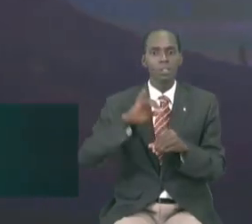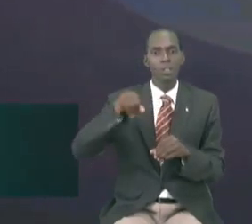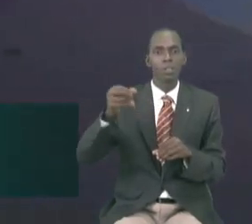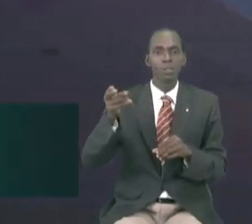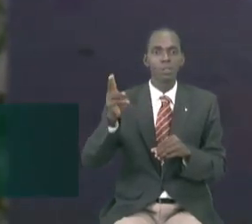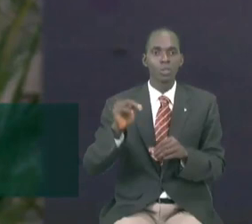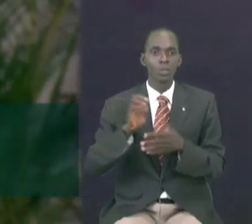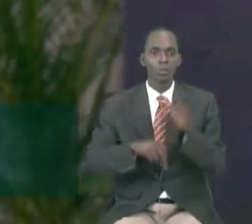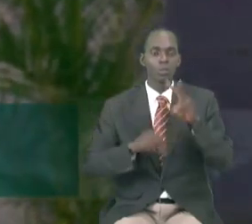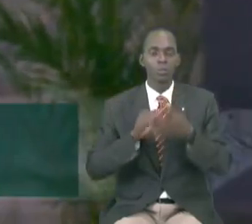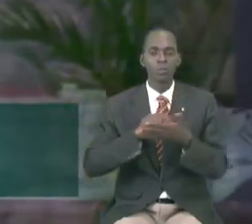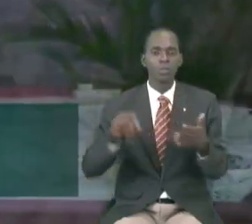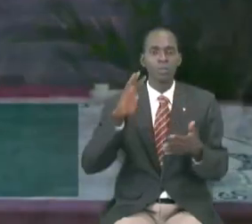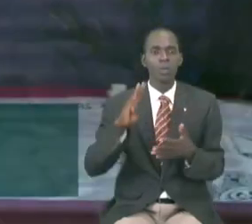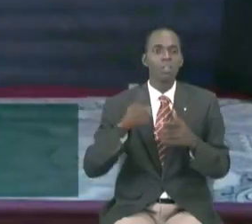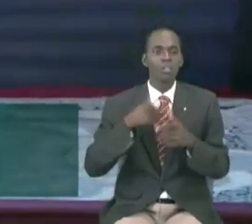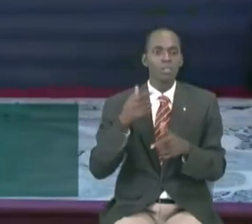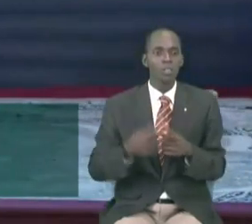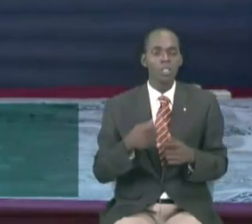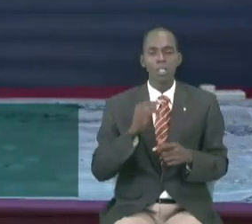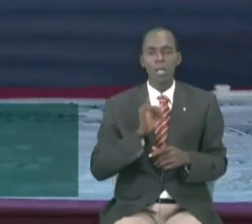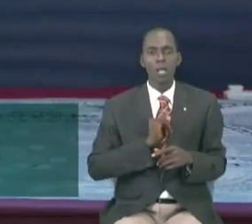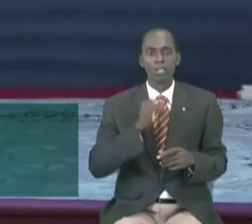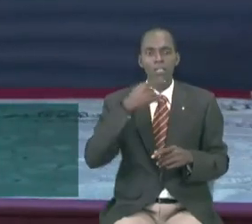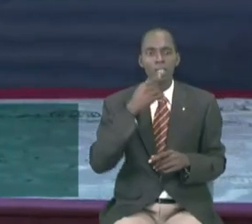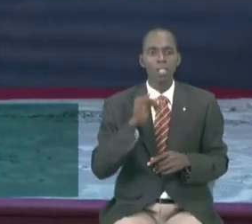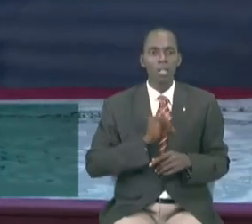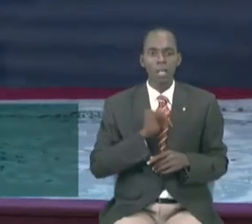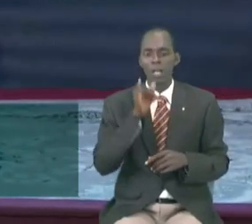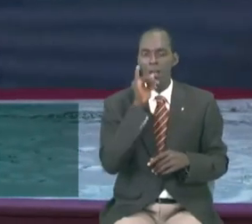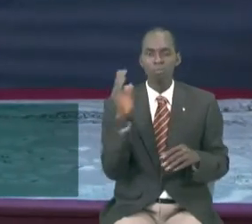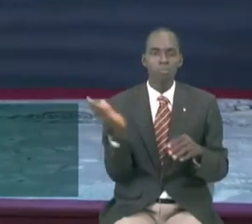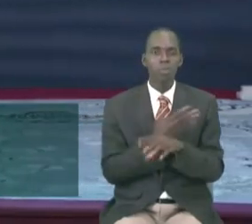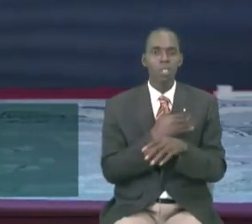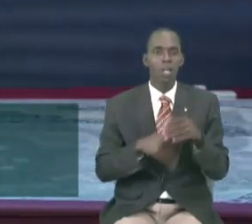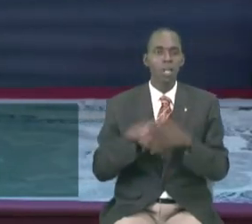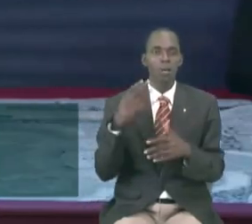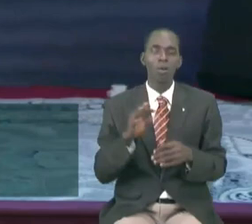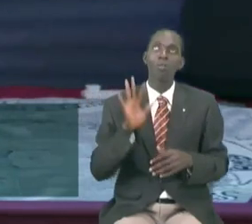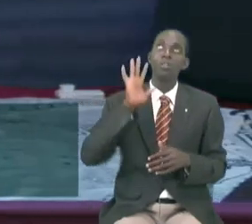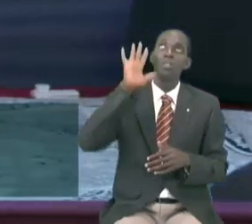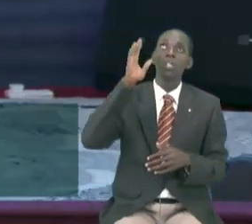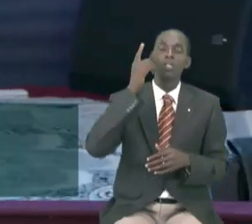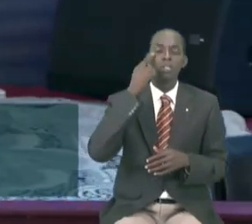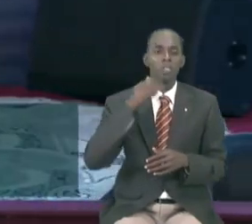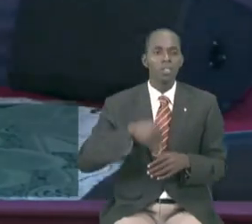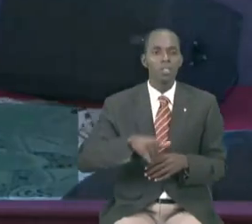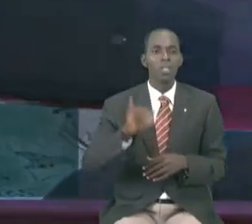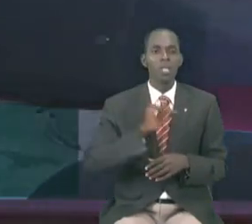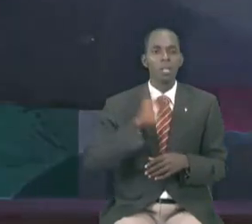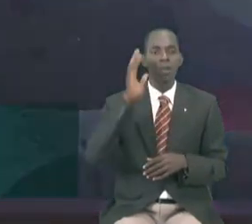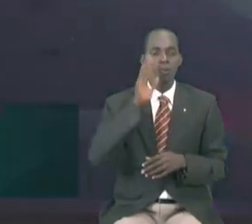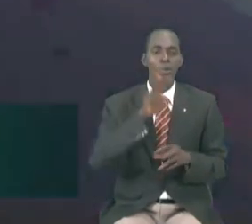I will look toward thy holy temple. Look at verse 5. In verse 5, the